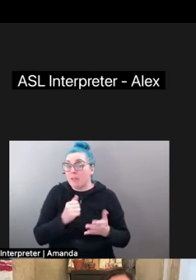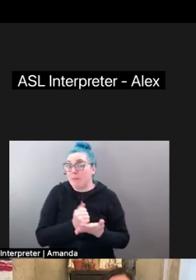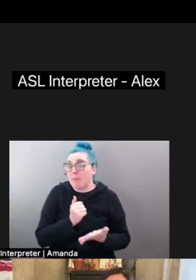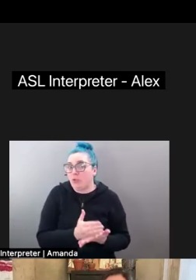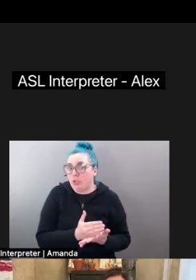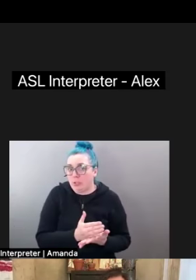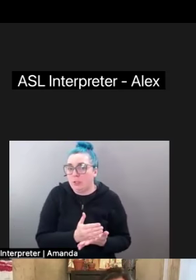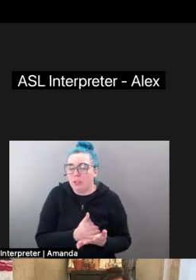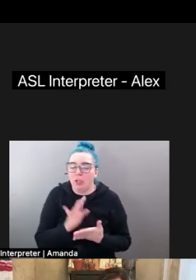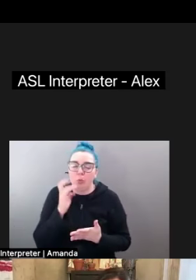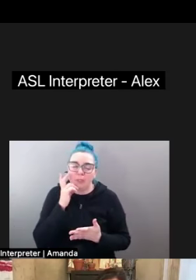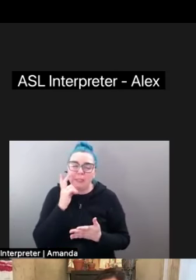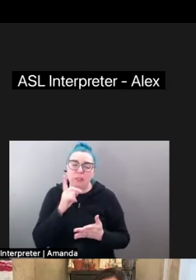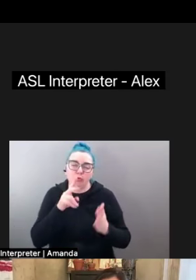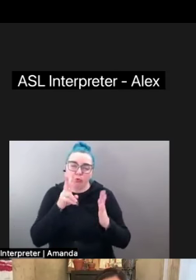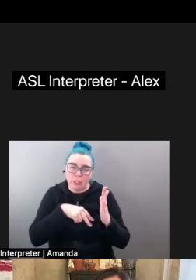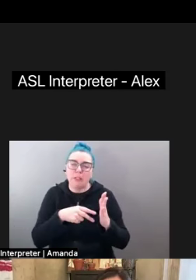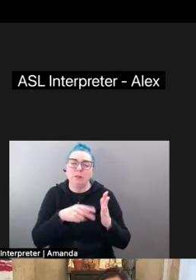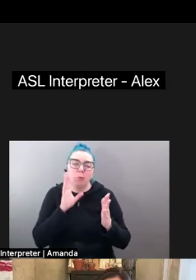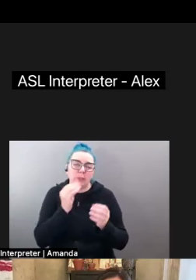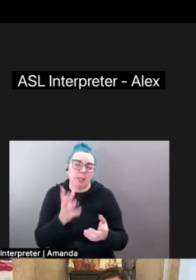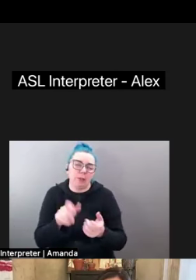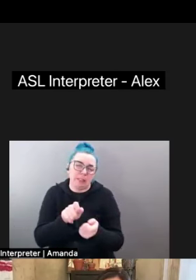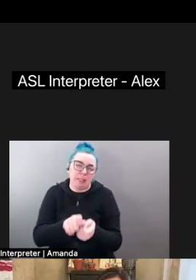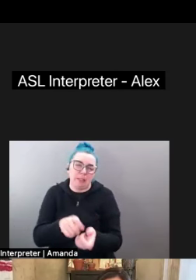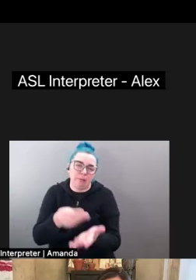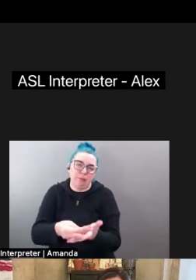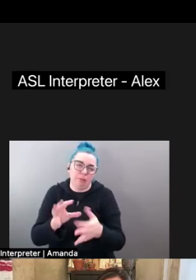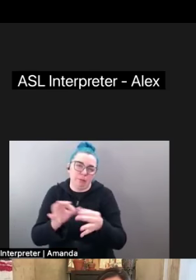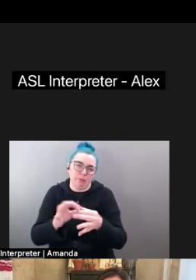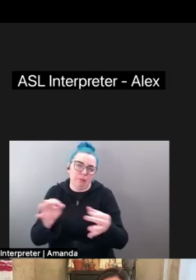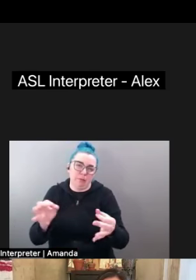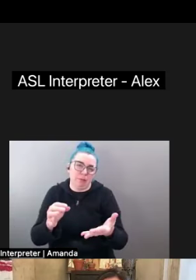in the guidelines as well as posted in these slides, which we will share.